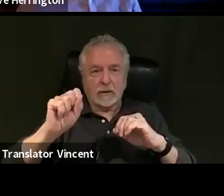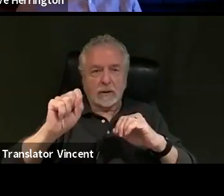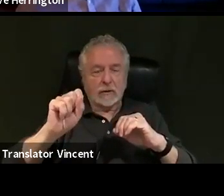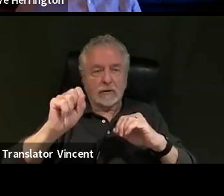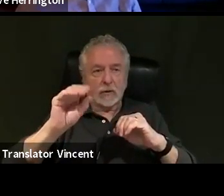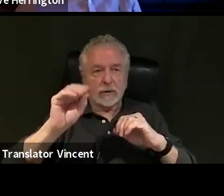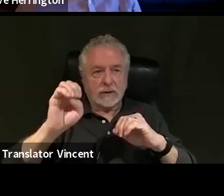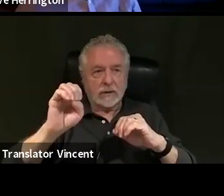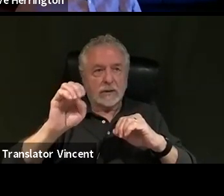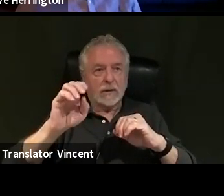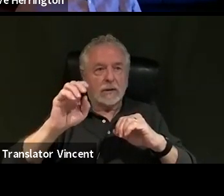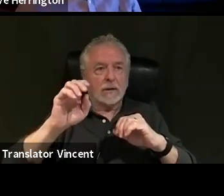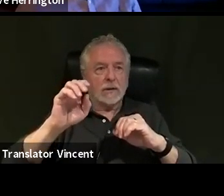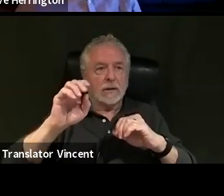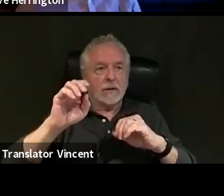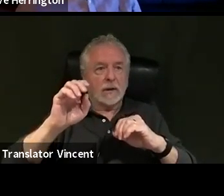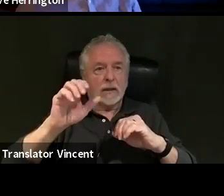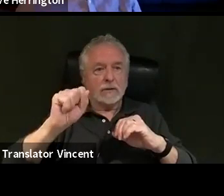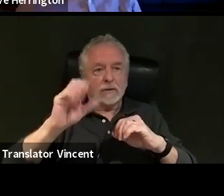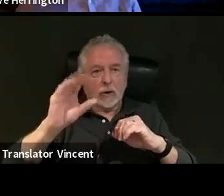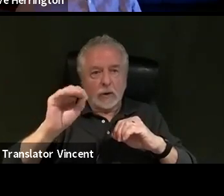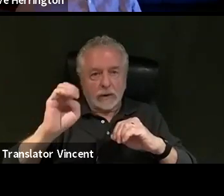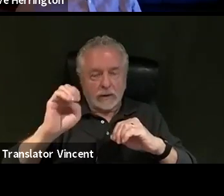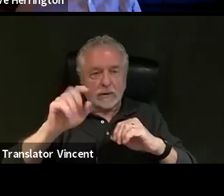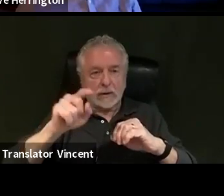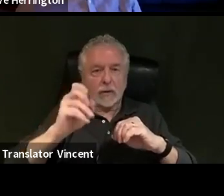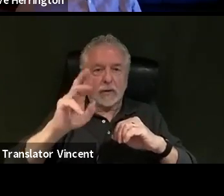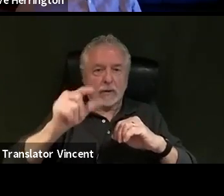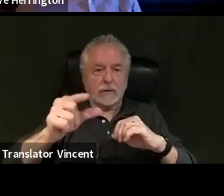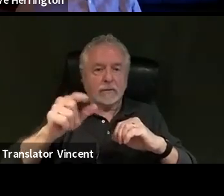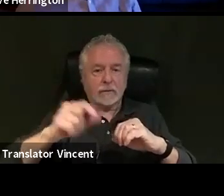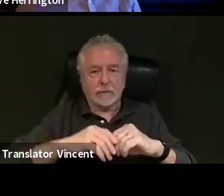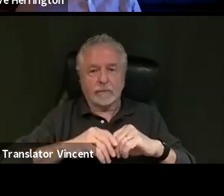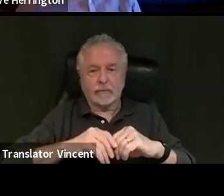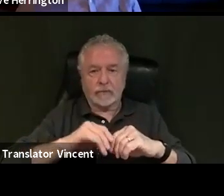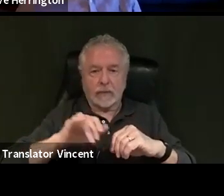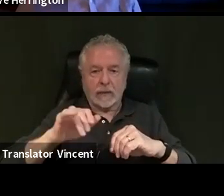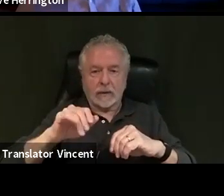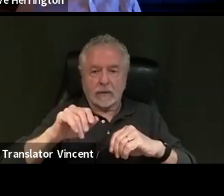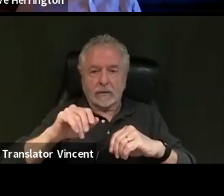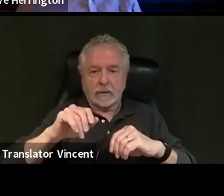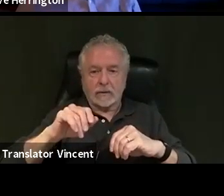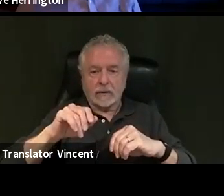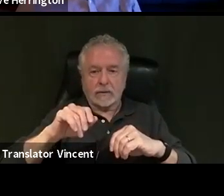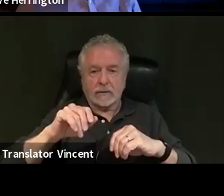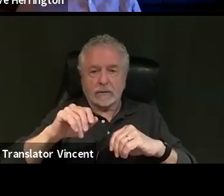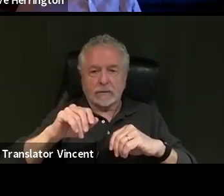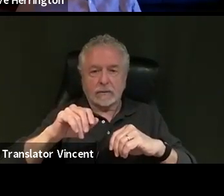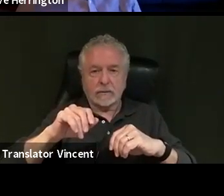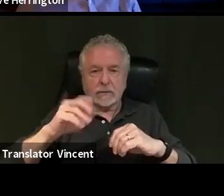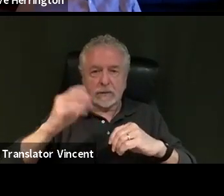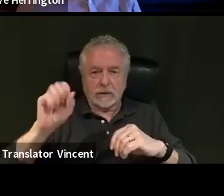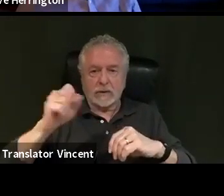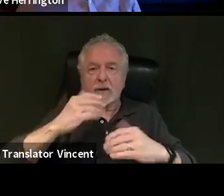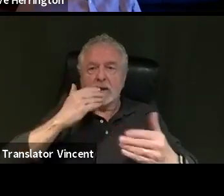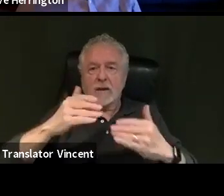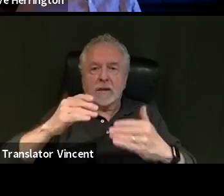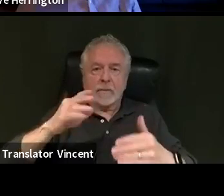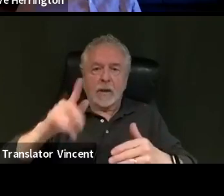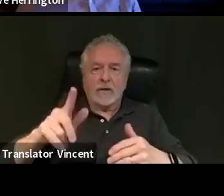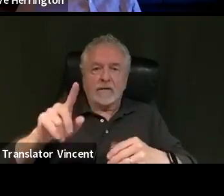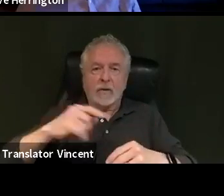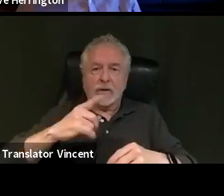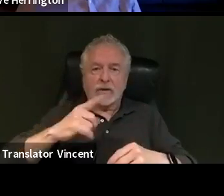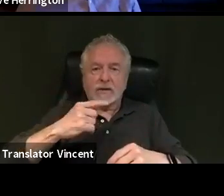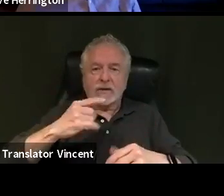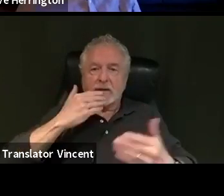communications@scoe at sco.org. Okay, Jamie Hansen, you have some. Yes, thank you, Paul. First, I